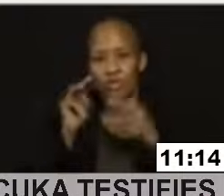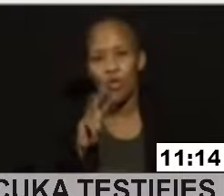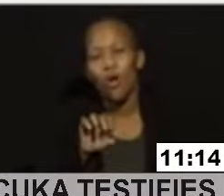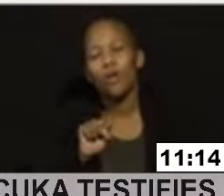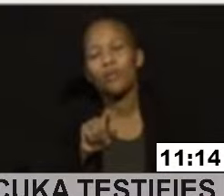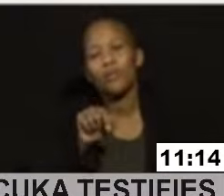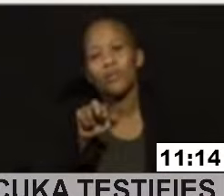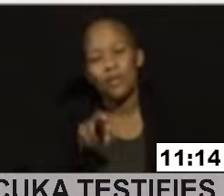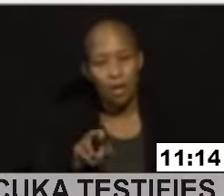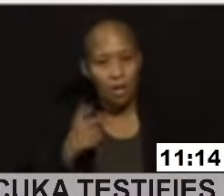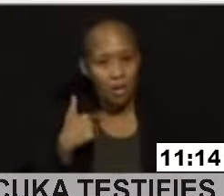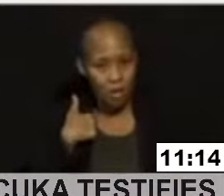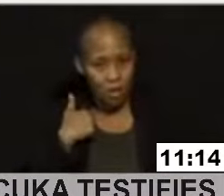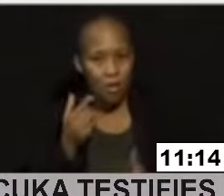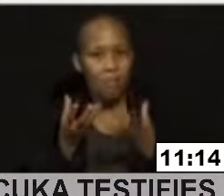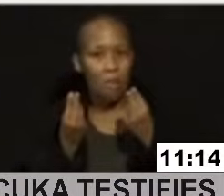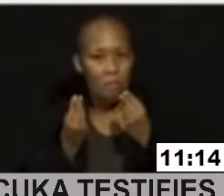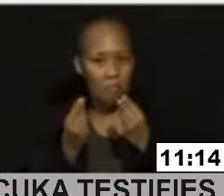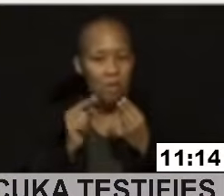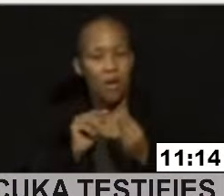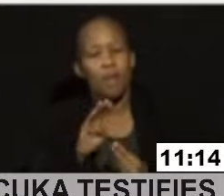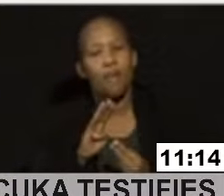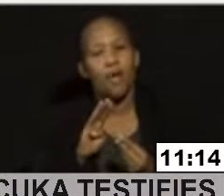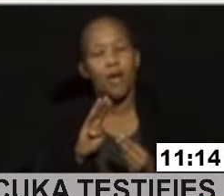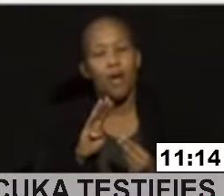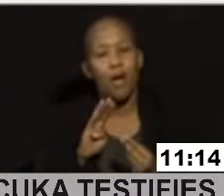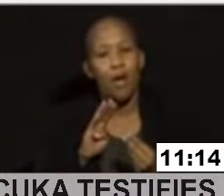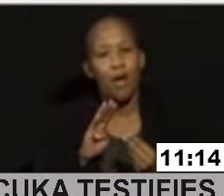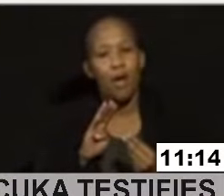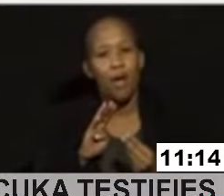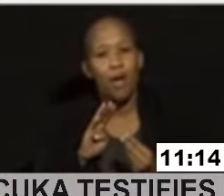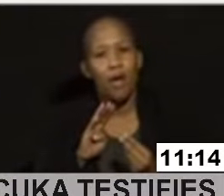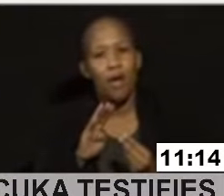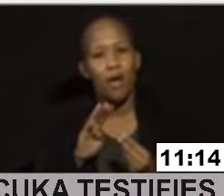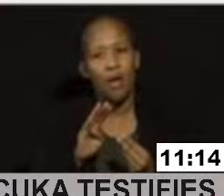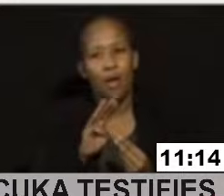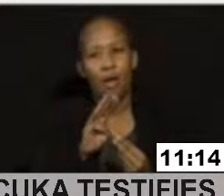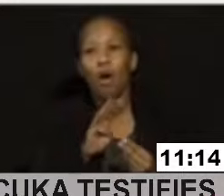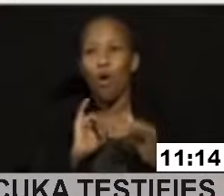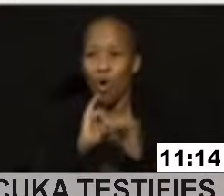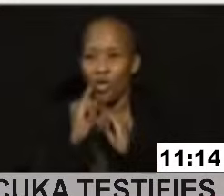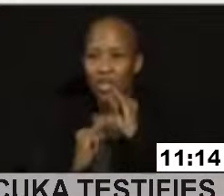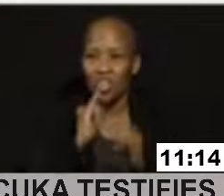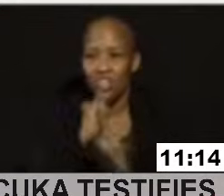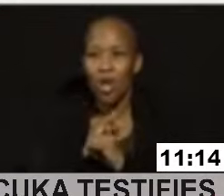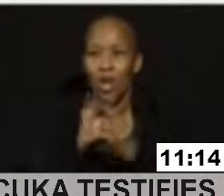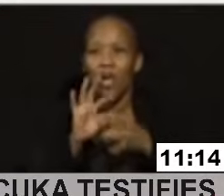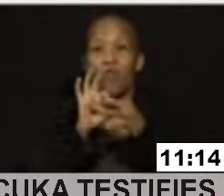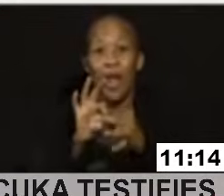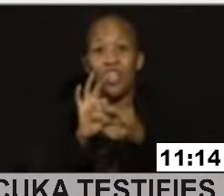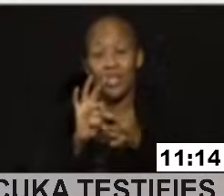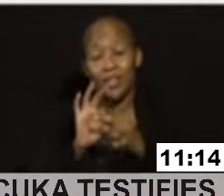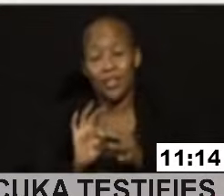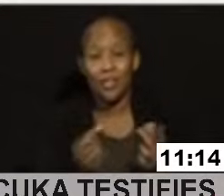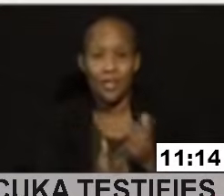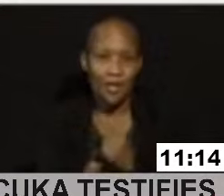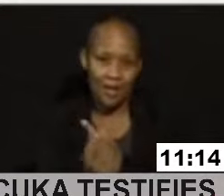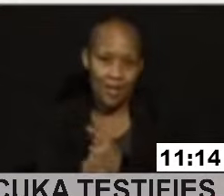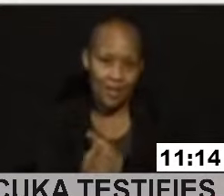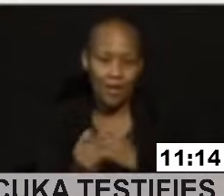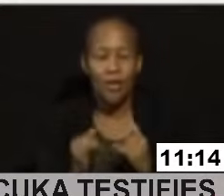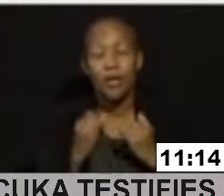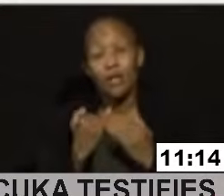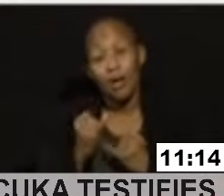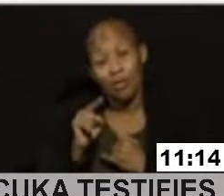on international relations. Again, when I was in prison, I forgot that. The Law Society made